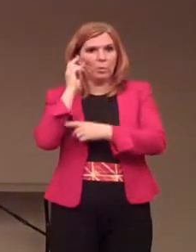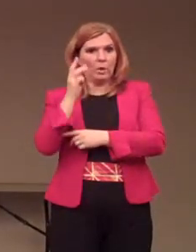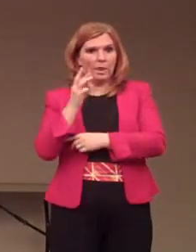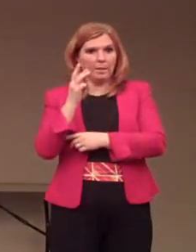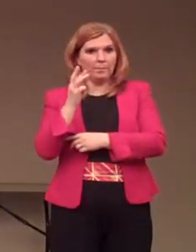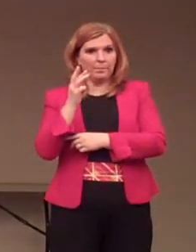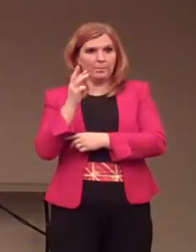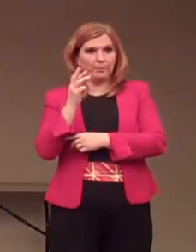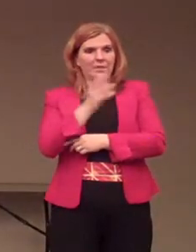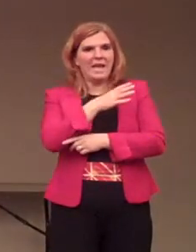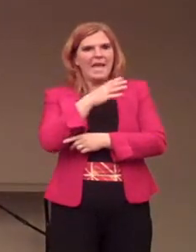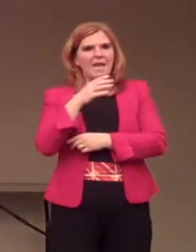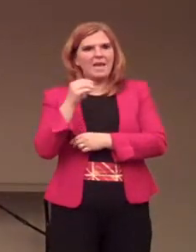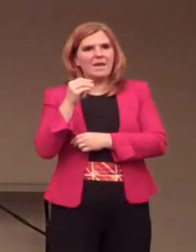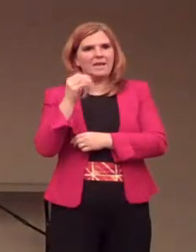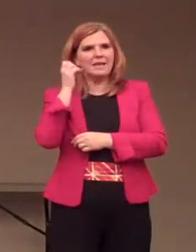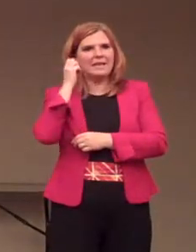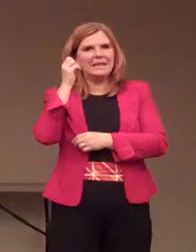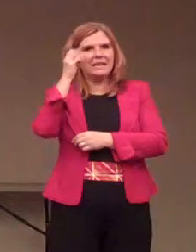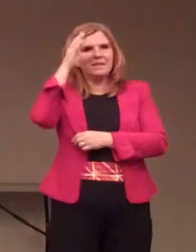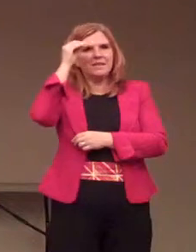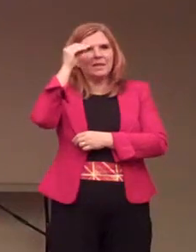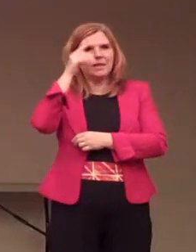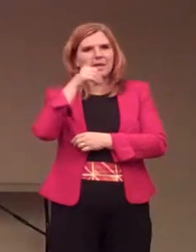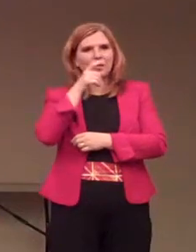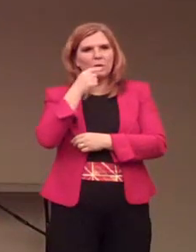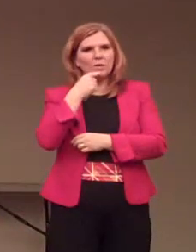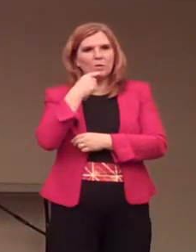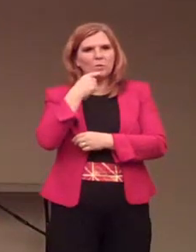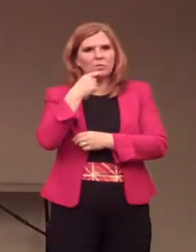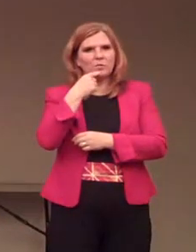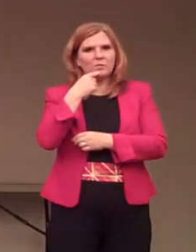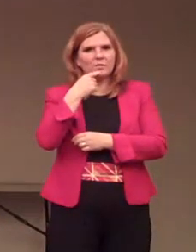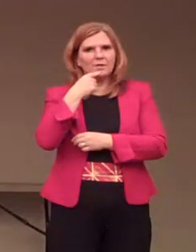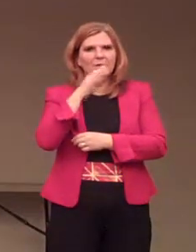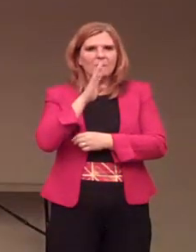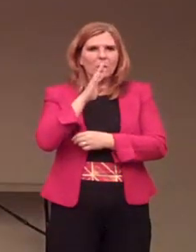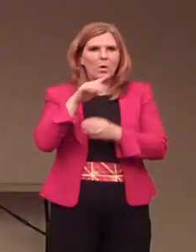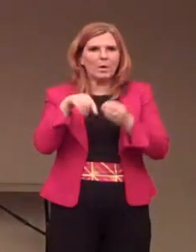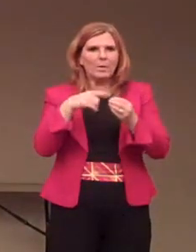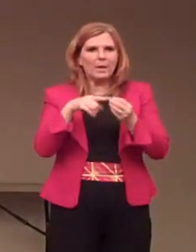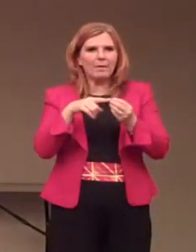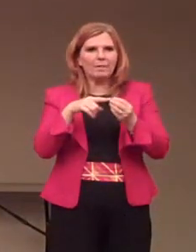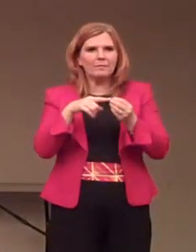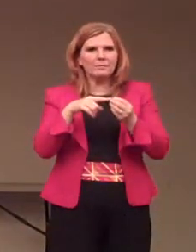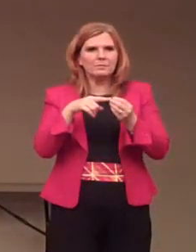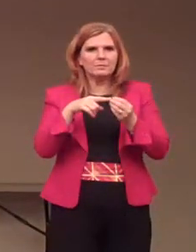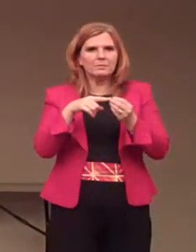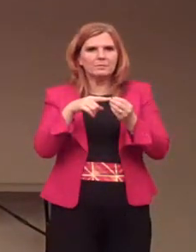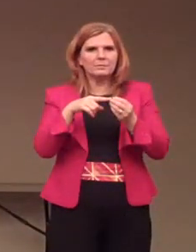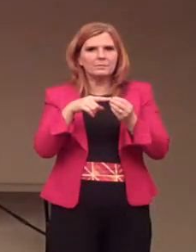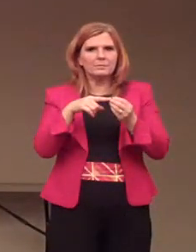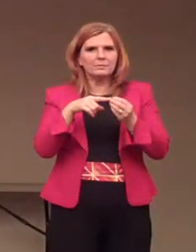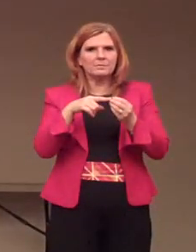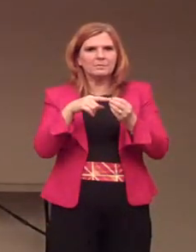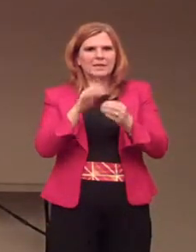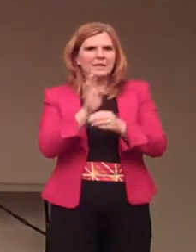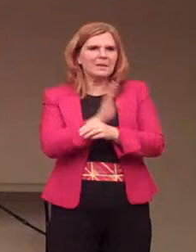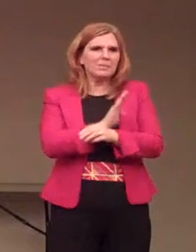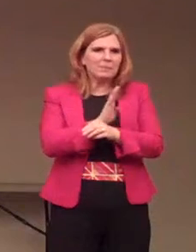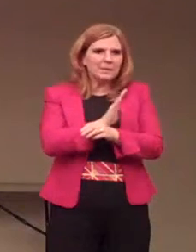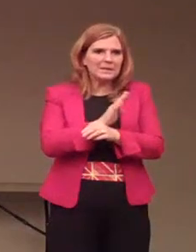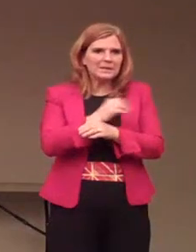Wheeling. And he's the guy who I mentioned to you is commenting about the hum of business